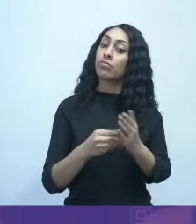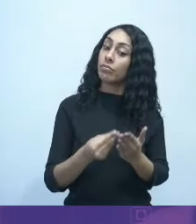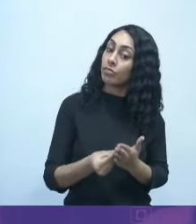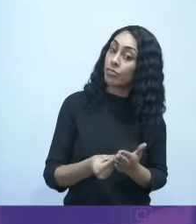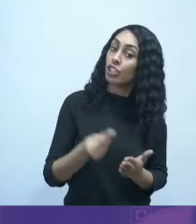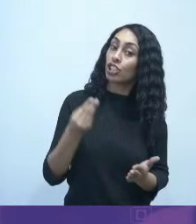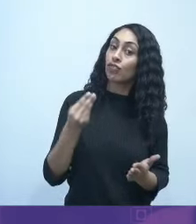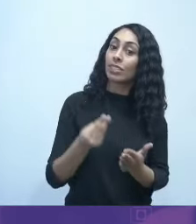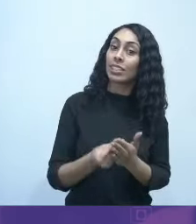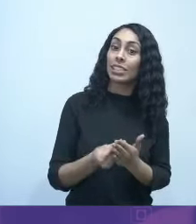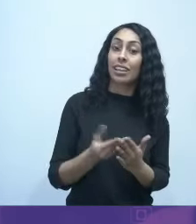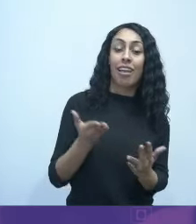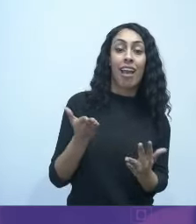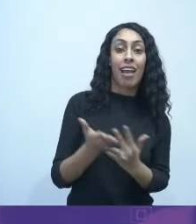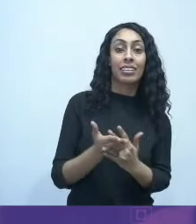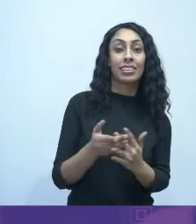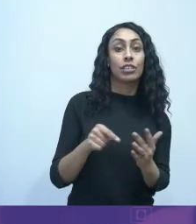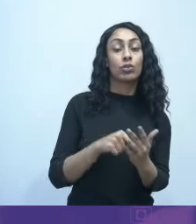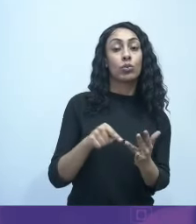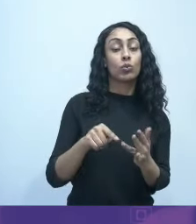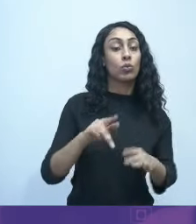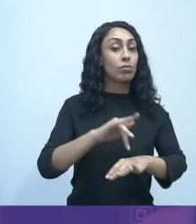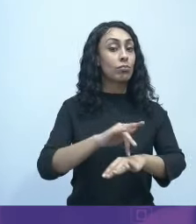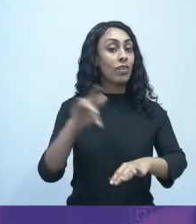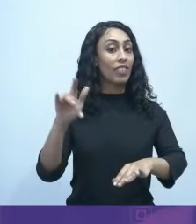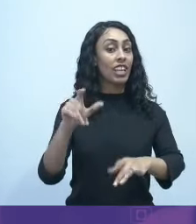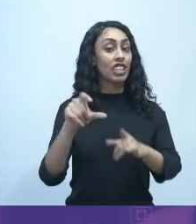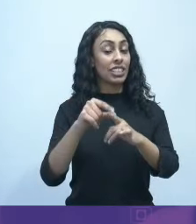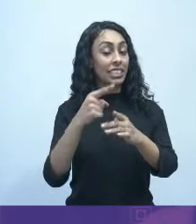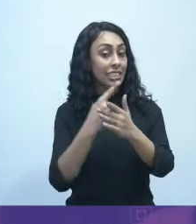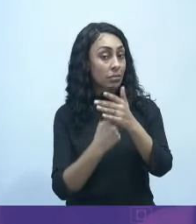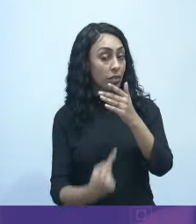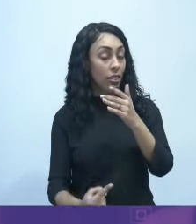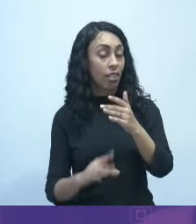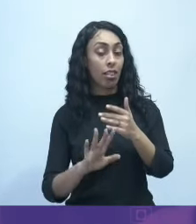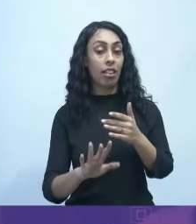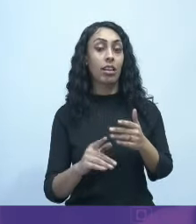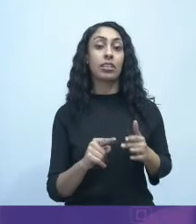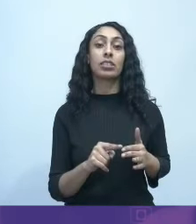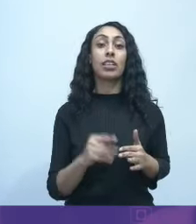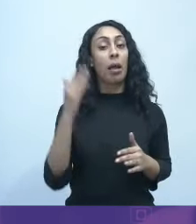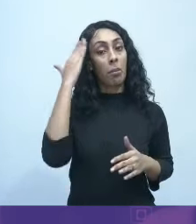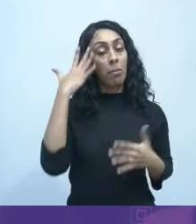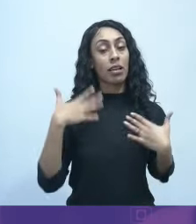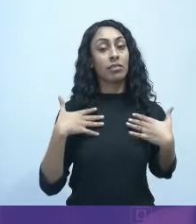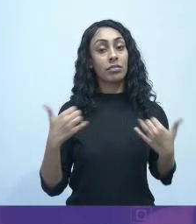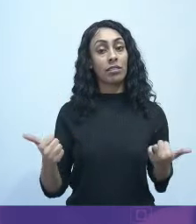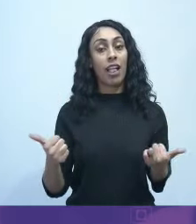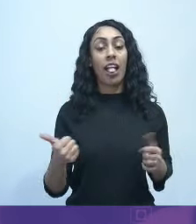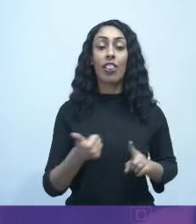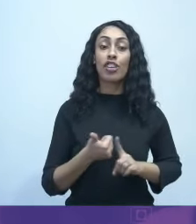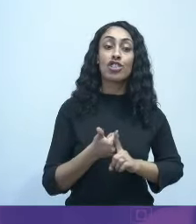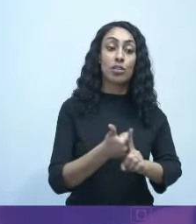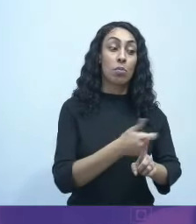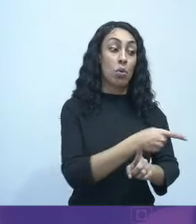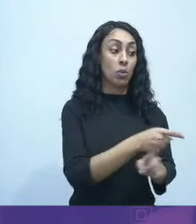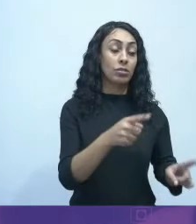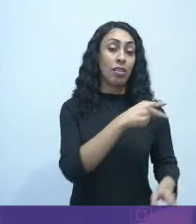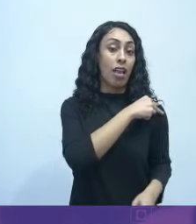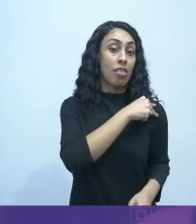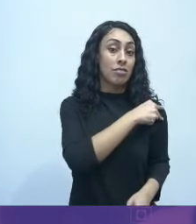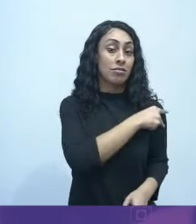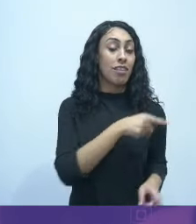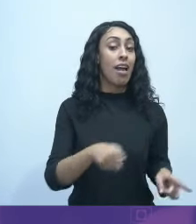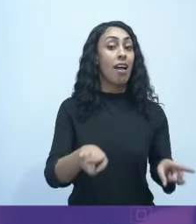in access to professionals for disability and mental health to support staff and